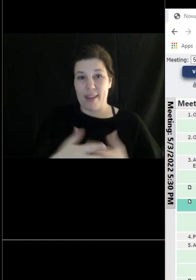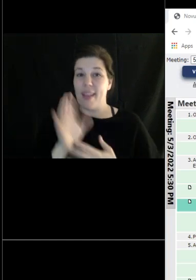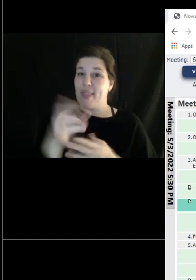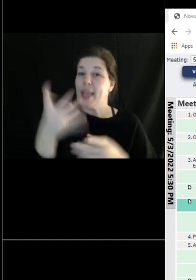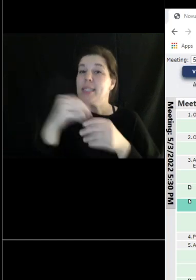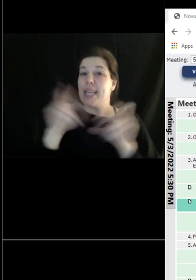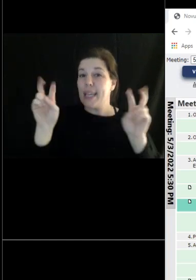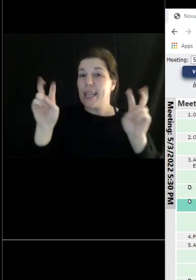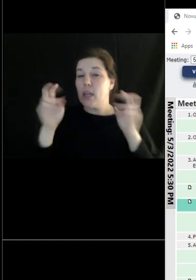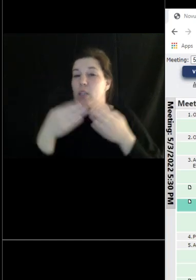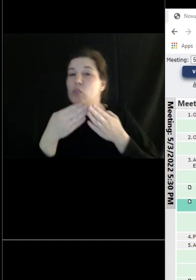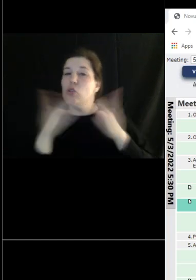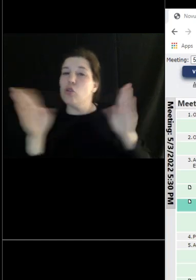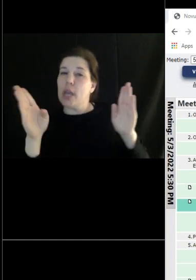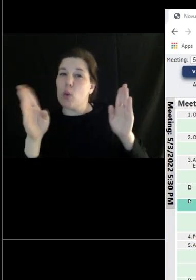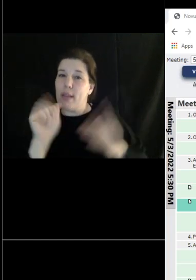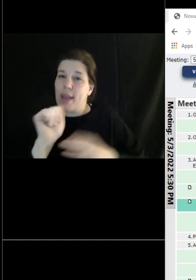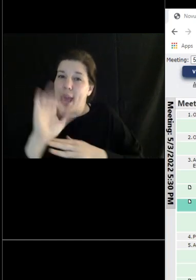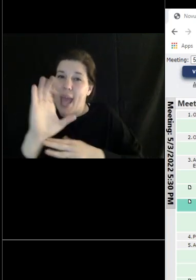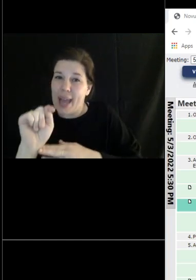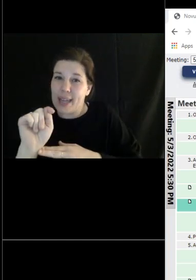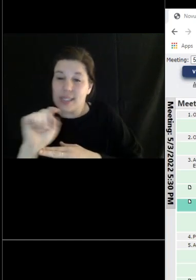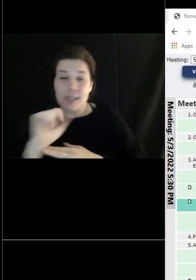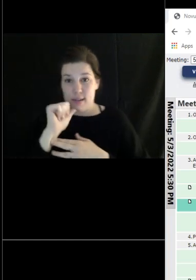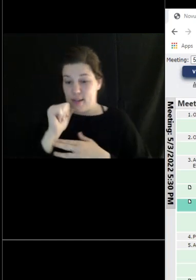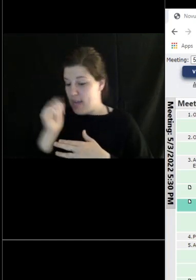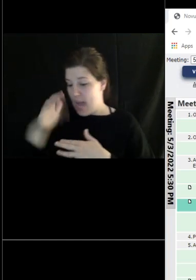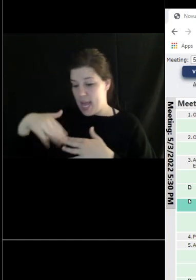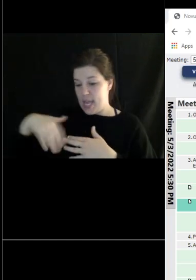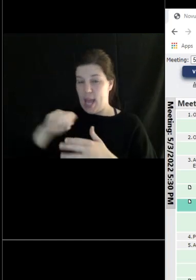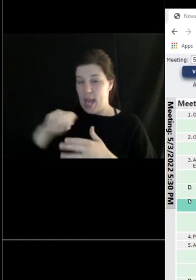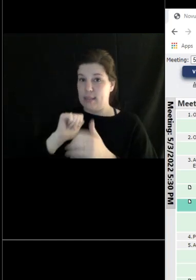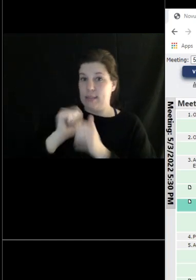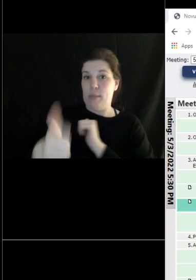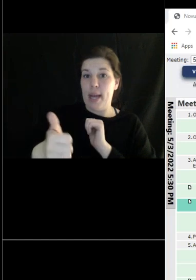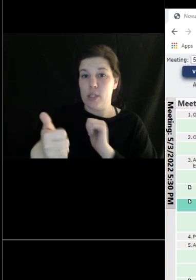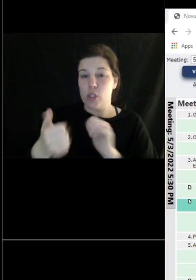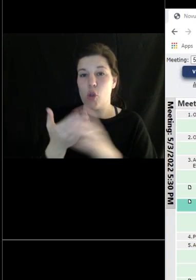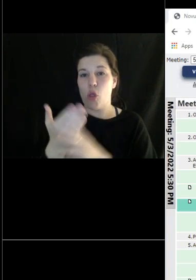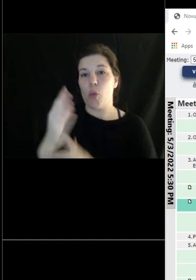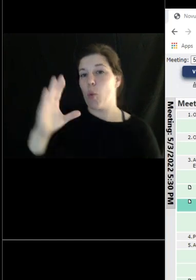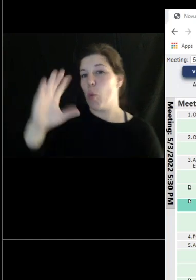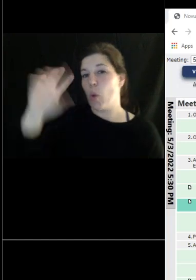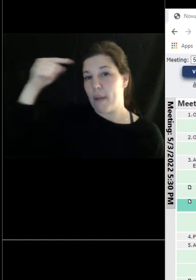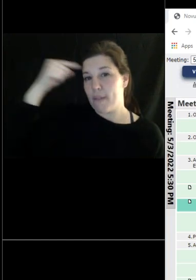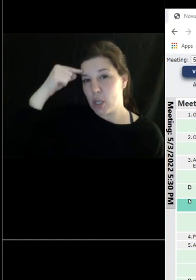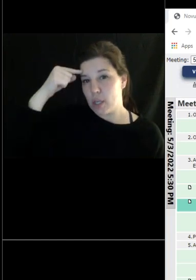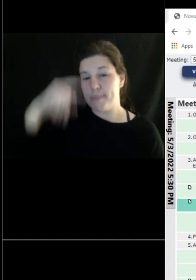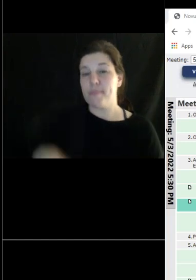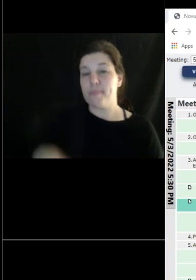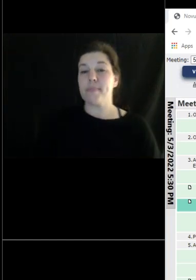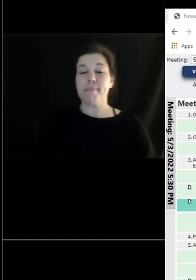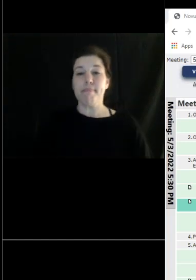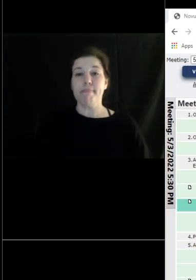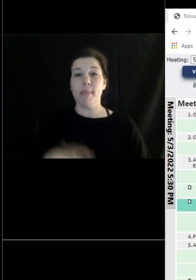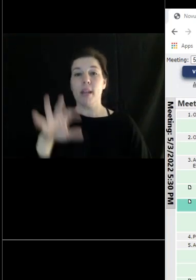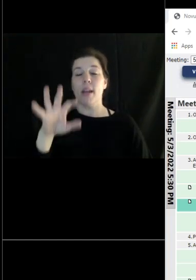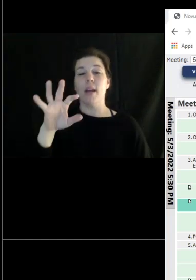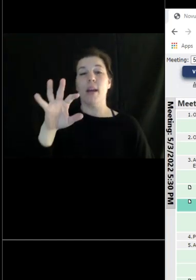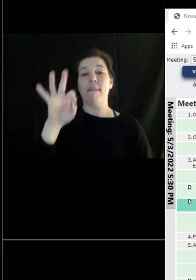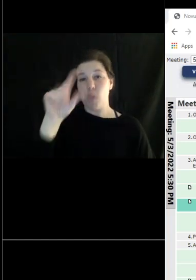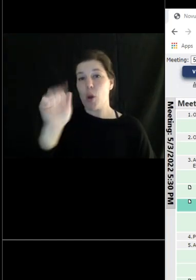to the governor yet. The governor does have line item veto power in the state of Florida. Eventually, the legislature will send the budget to the